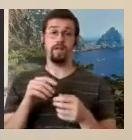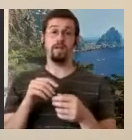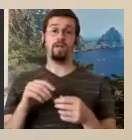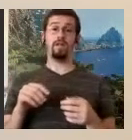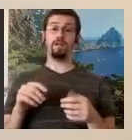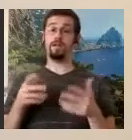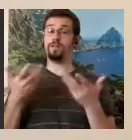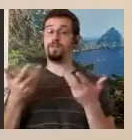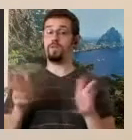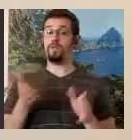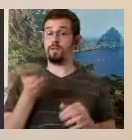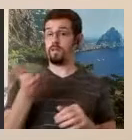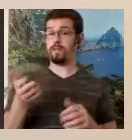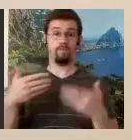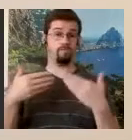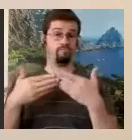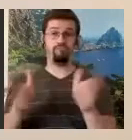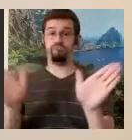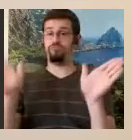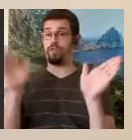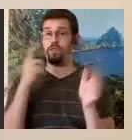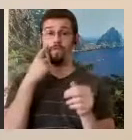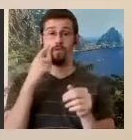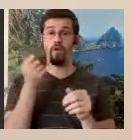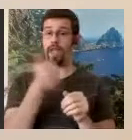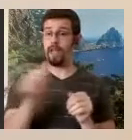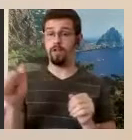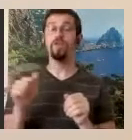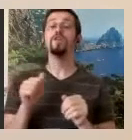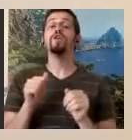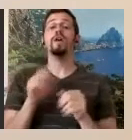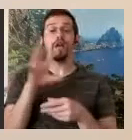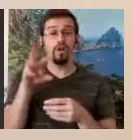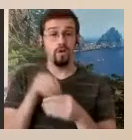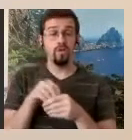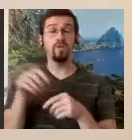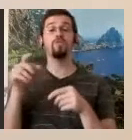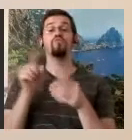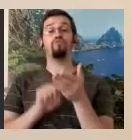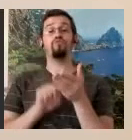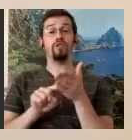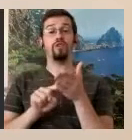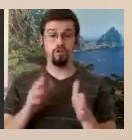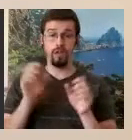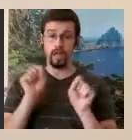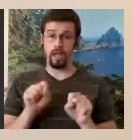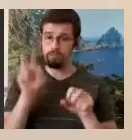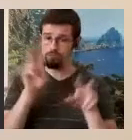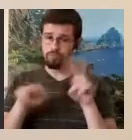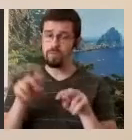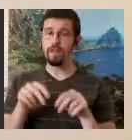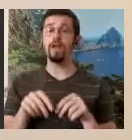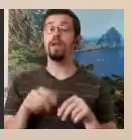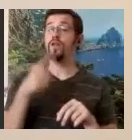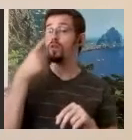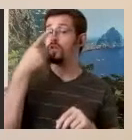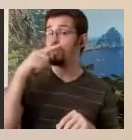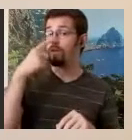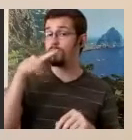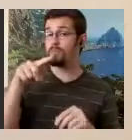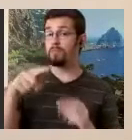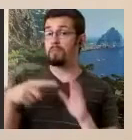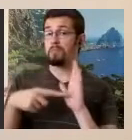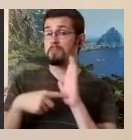and available in the public for researchers, sign linguists, to analyze whenever they like. So if you could show, Steve, if you